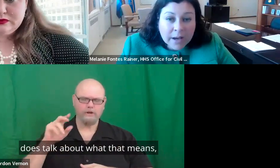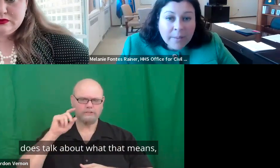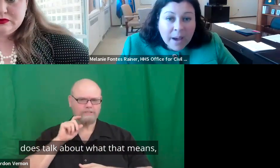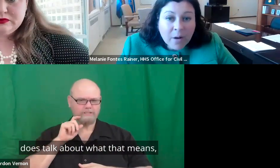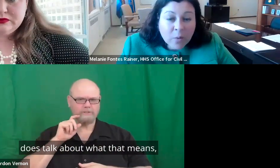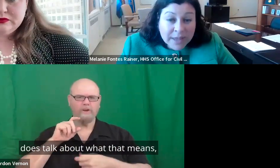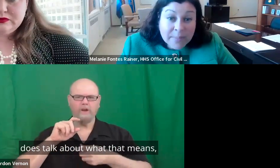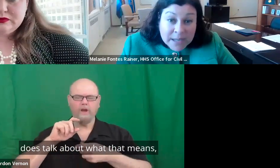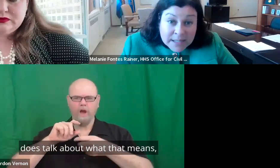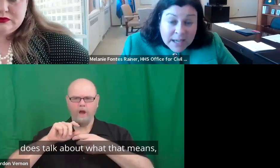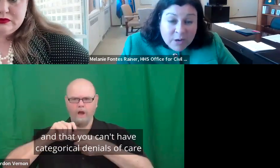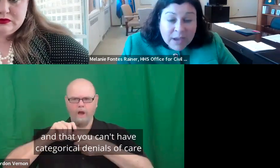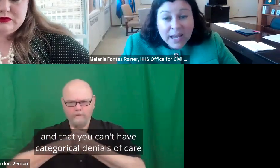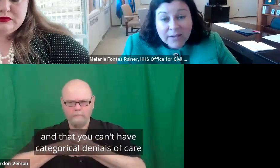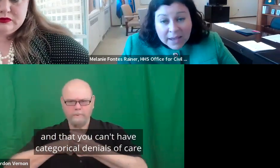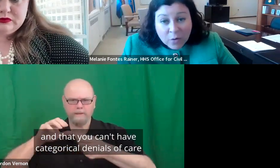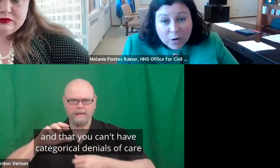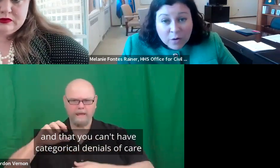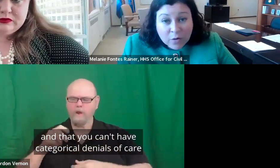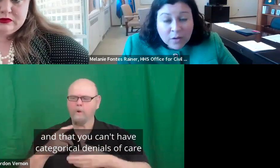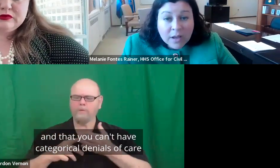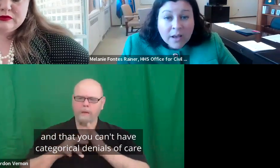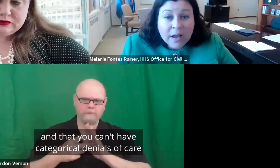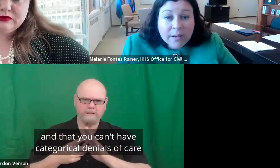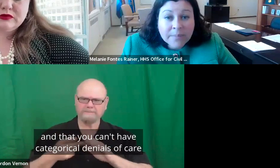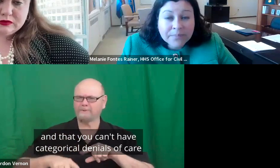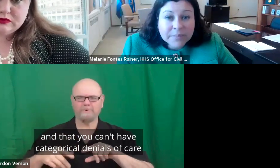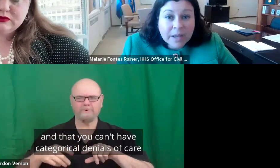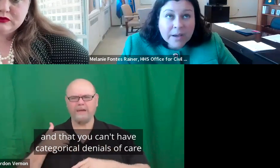does talk about what that means, and that you can't have categorical